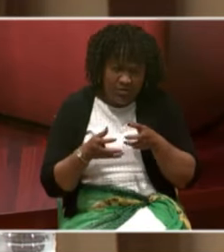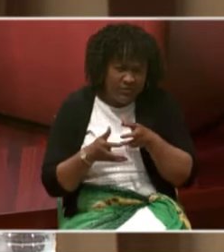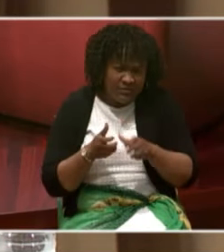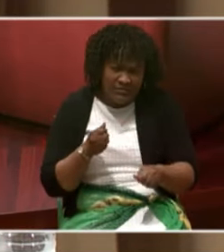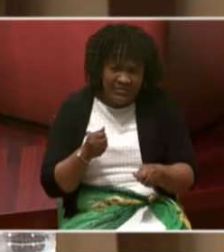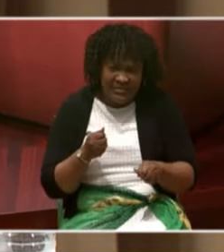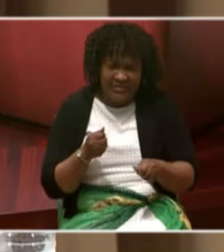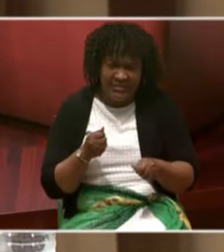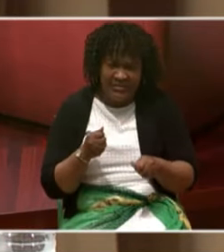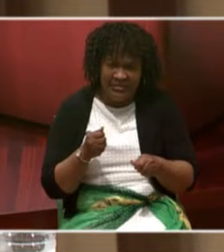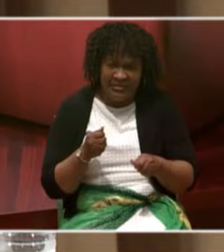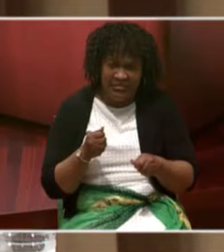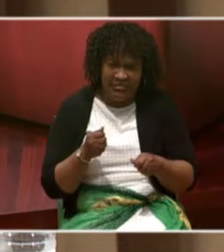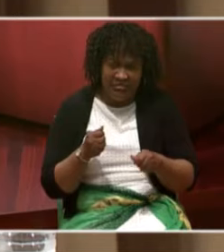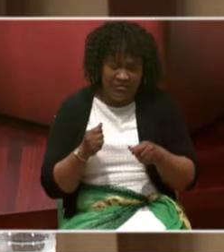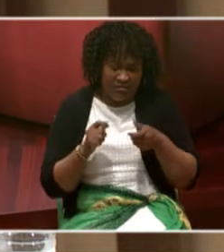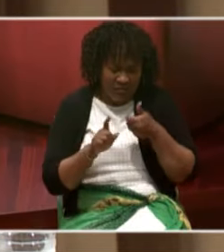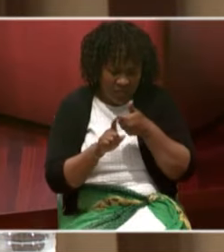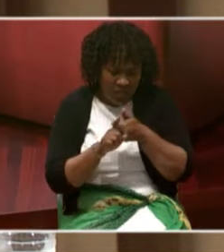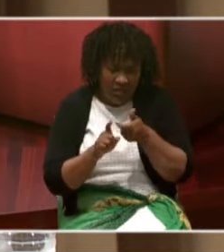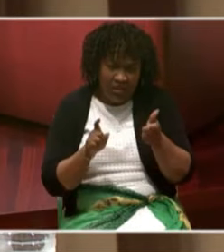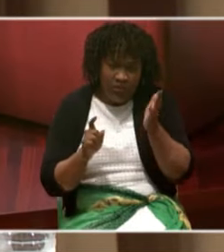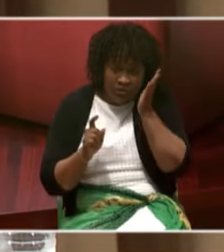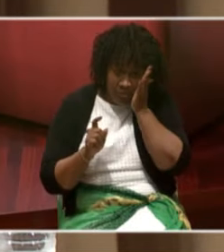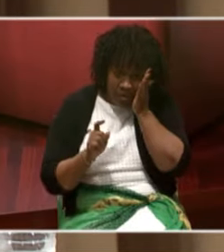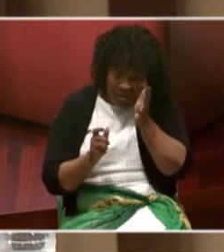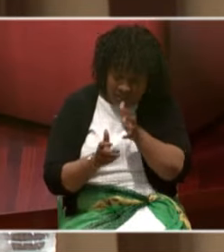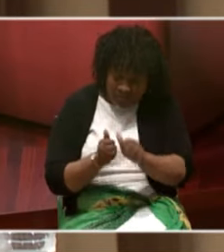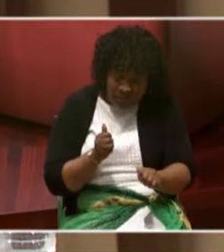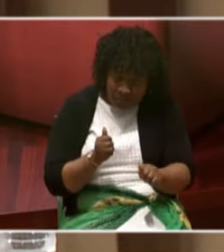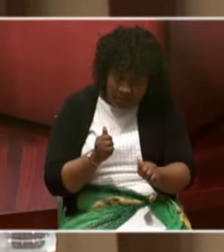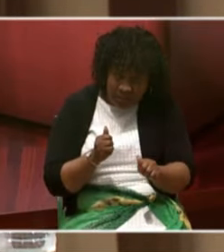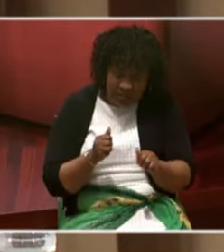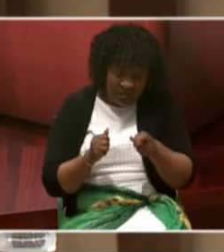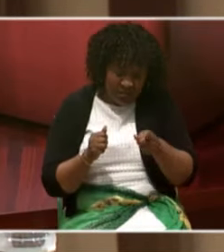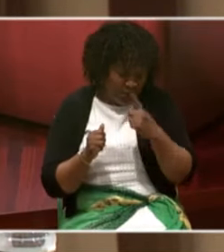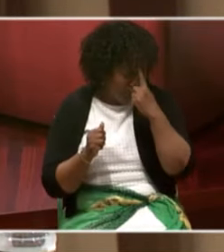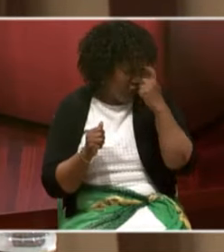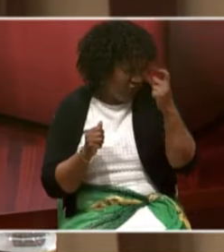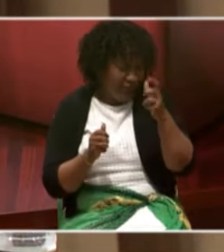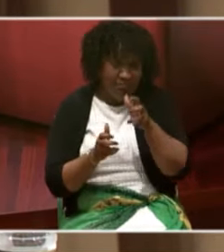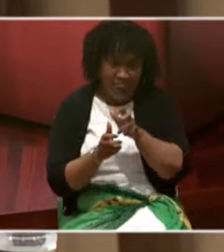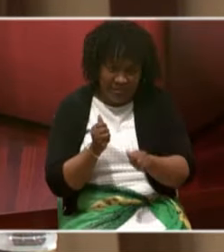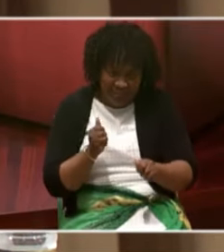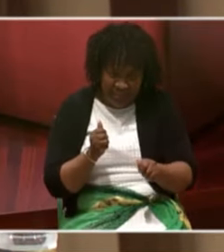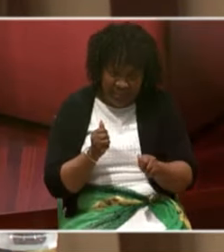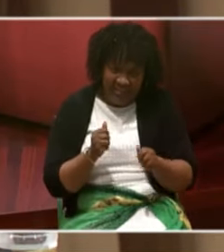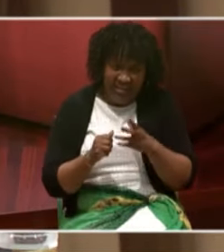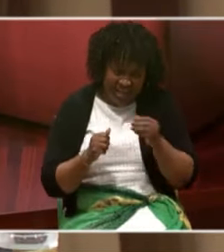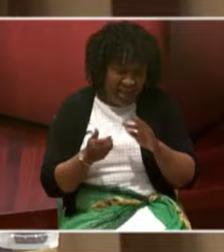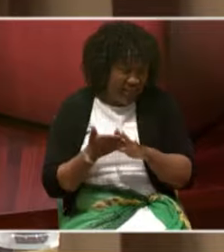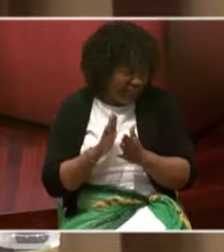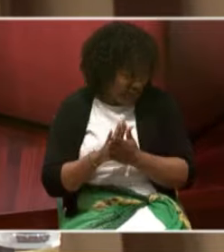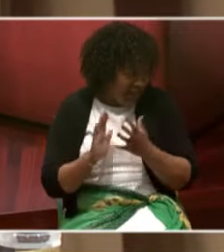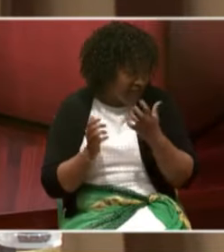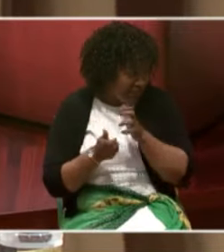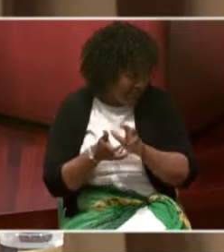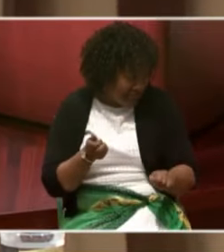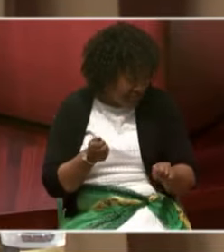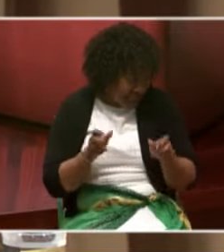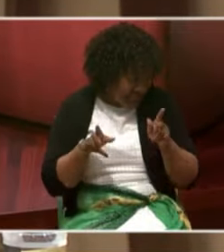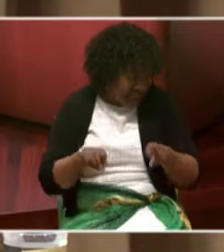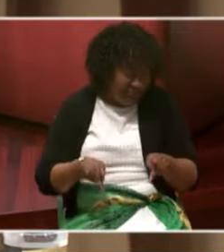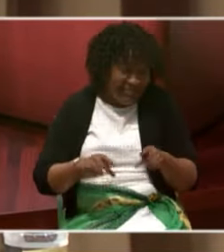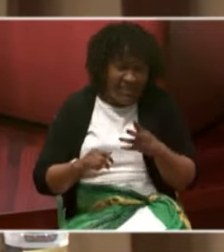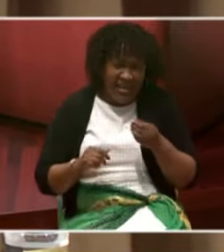We continued to walk. No one said a word. We come to the highest point on the Edmund Pettus Bridge. Down below, we